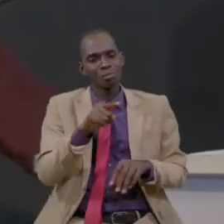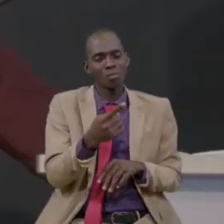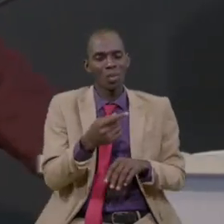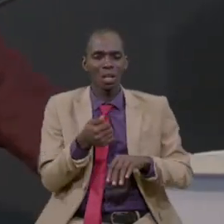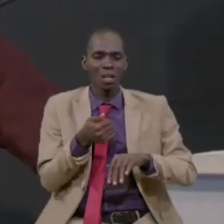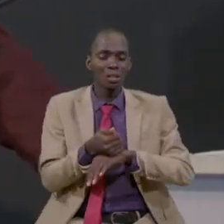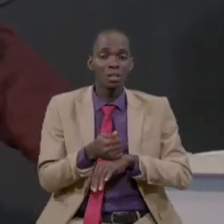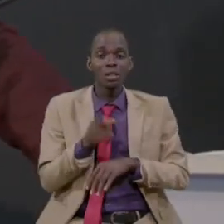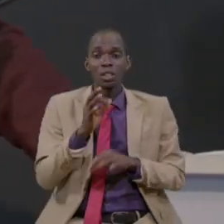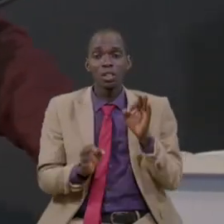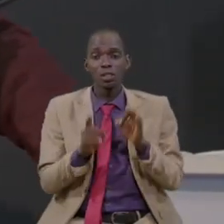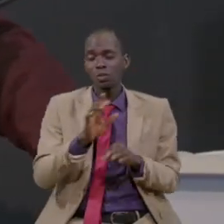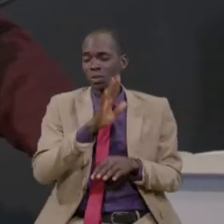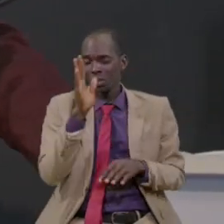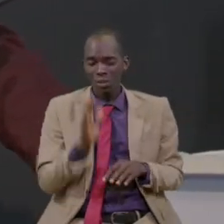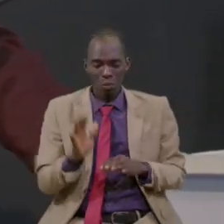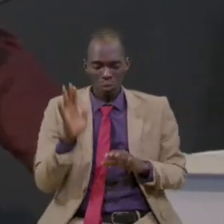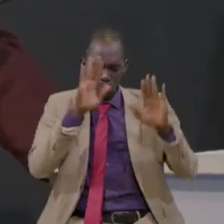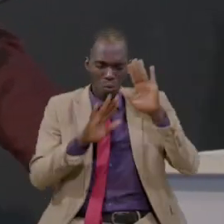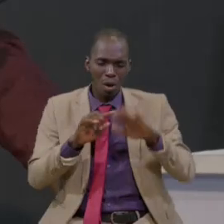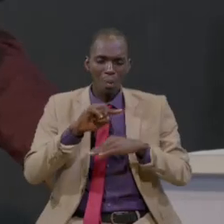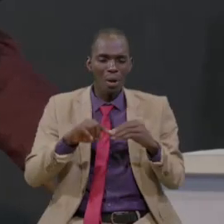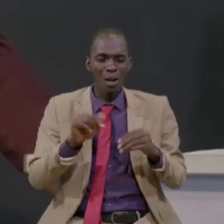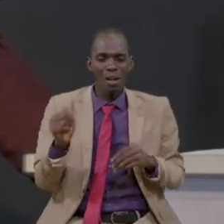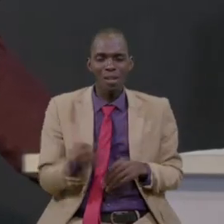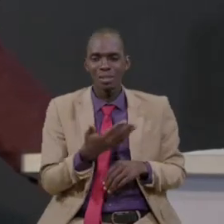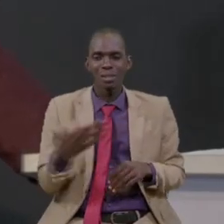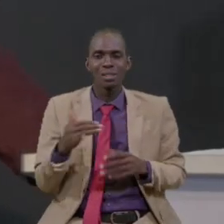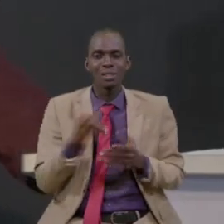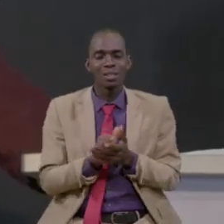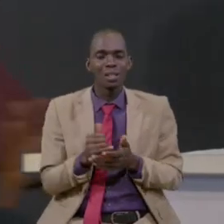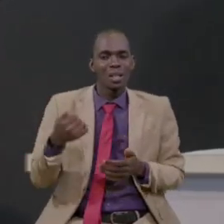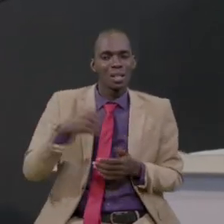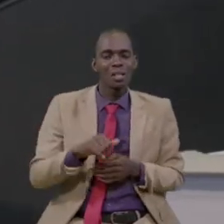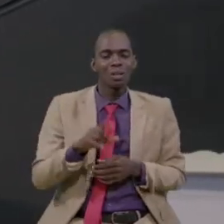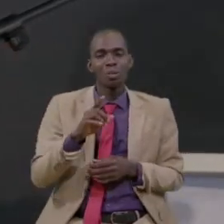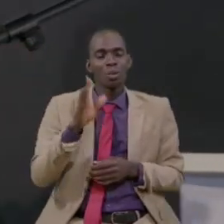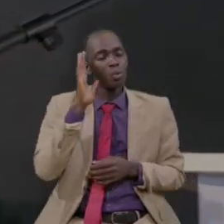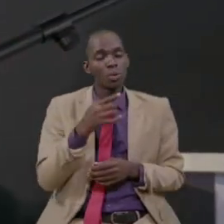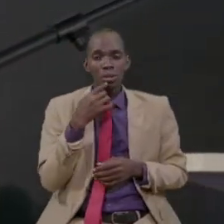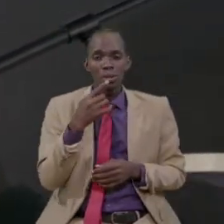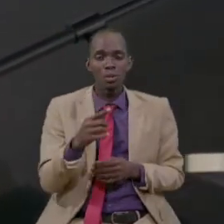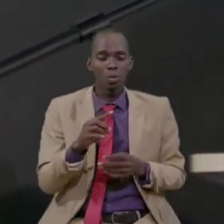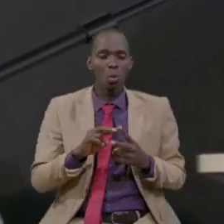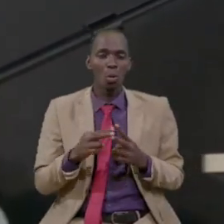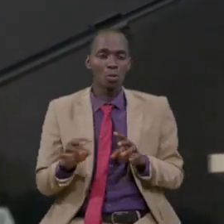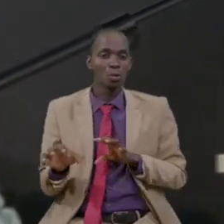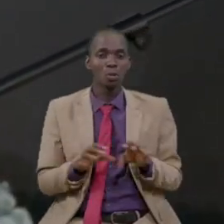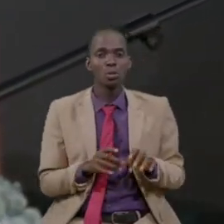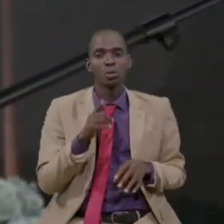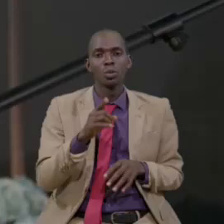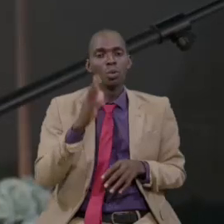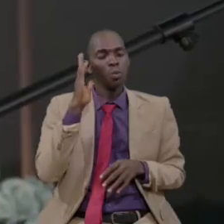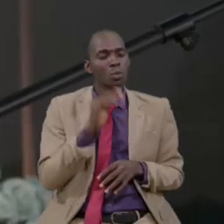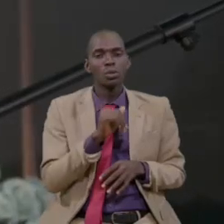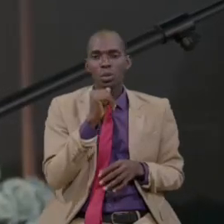for anything that anyone will say or do, you wouldn't have stopped. You'll